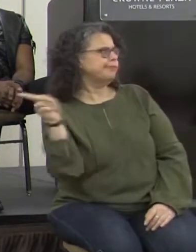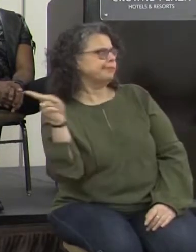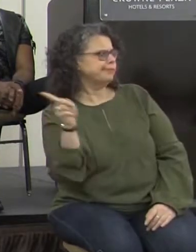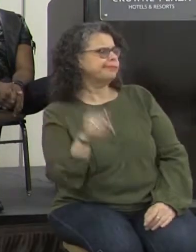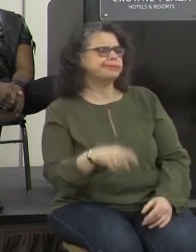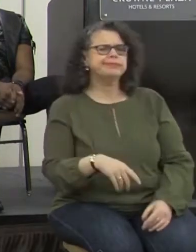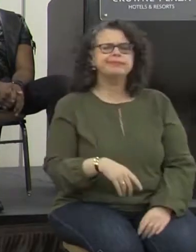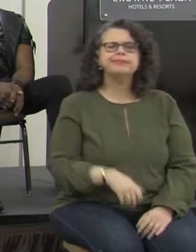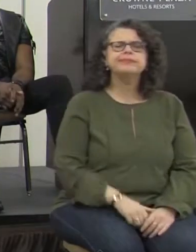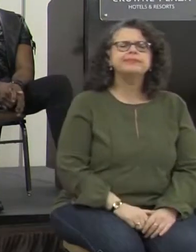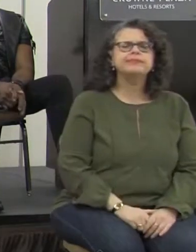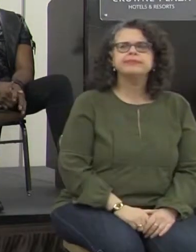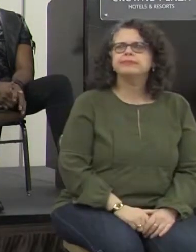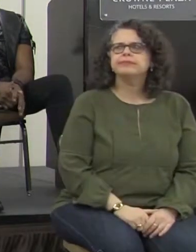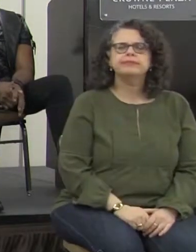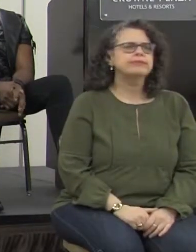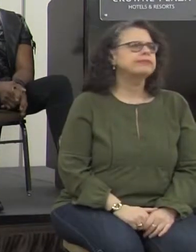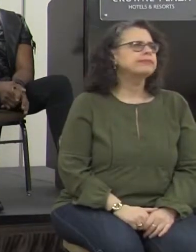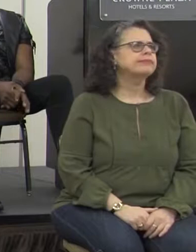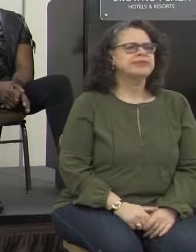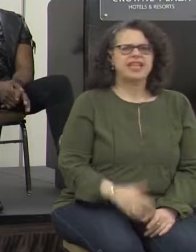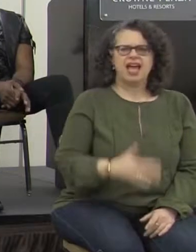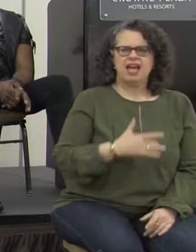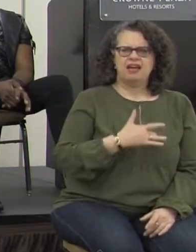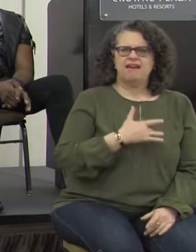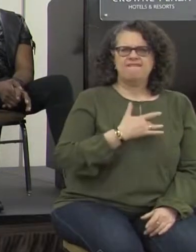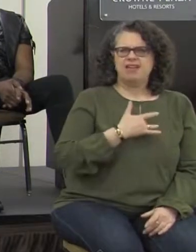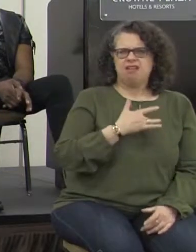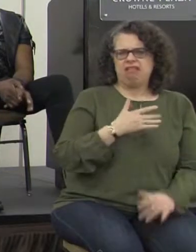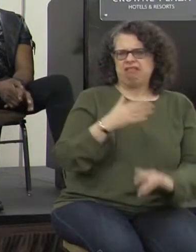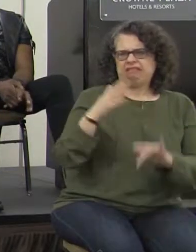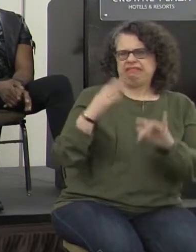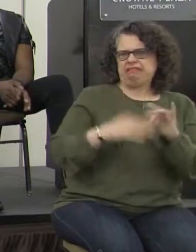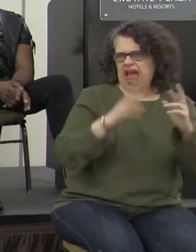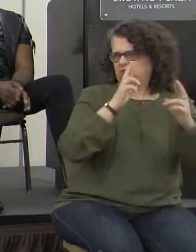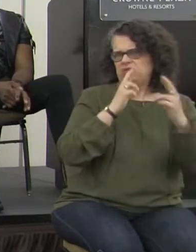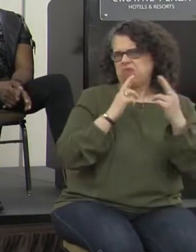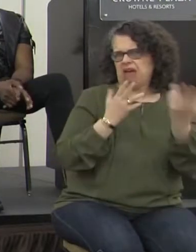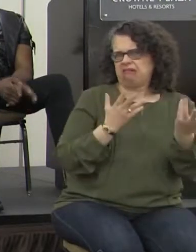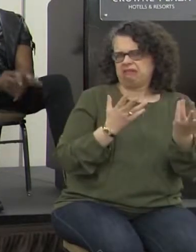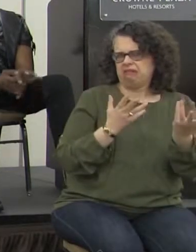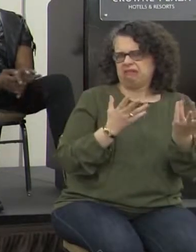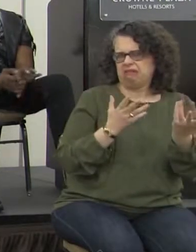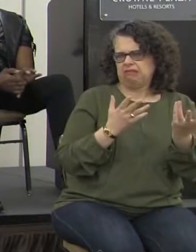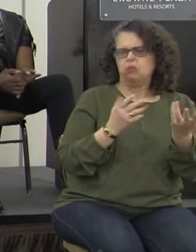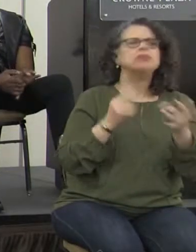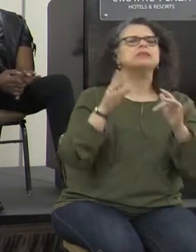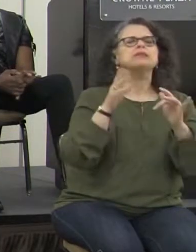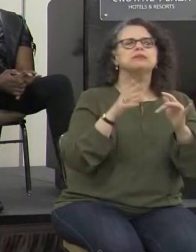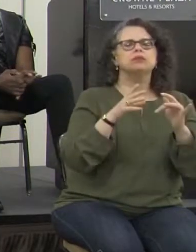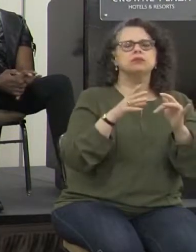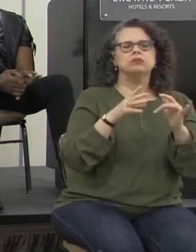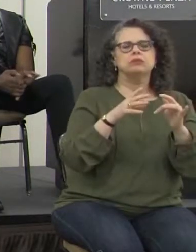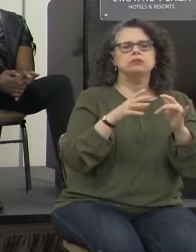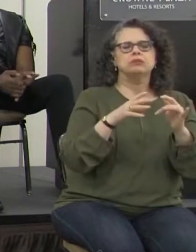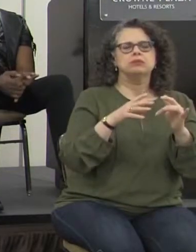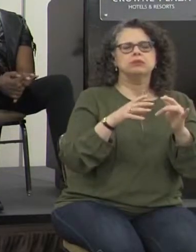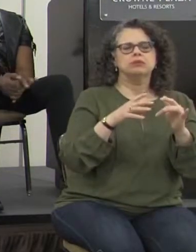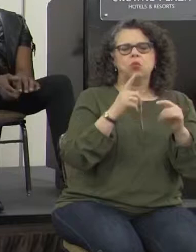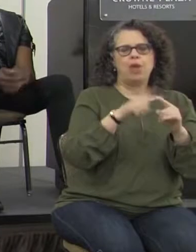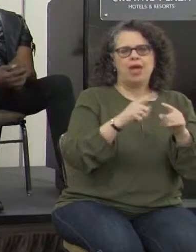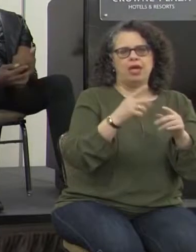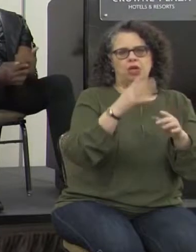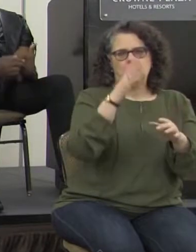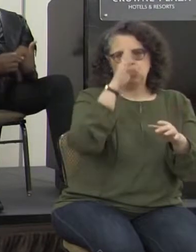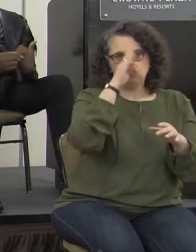Mm-hmm. And I just find it very disrespectful for a straight person to come to me and say, why can't